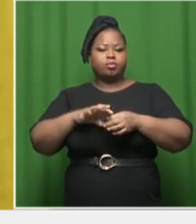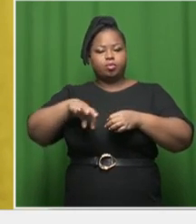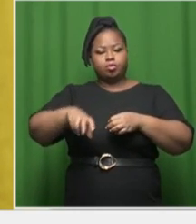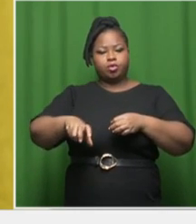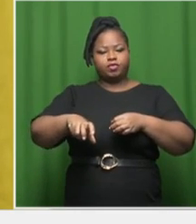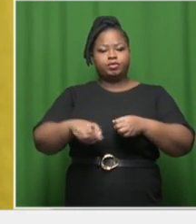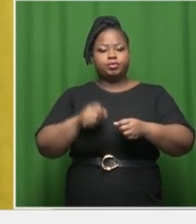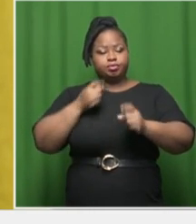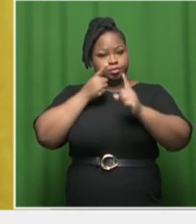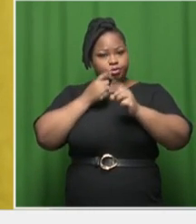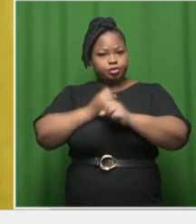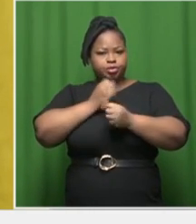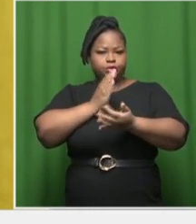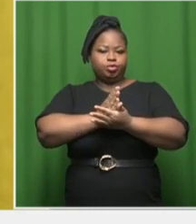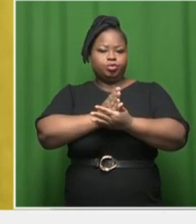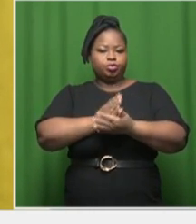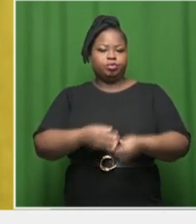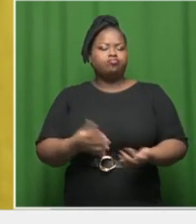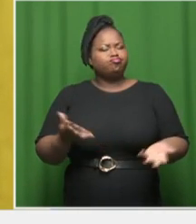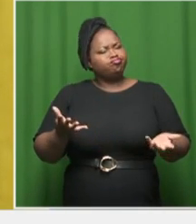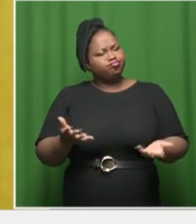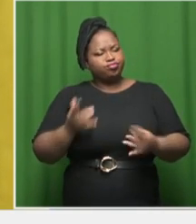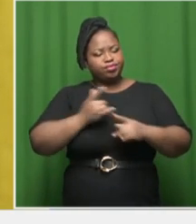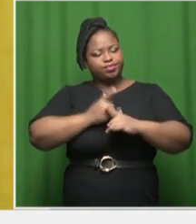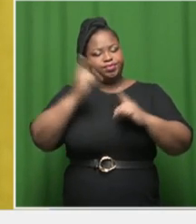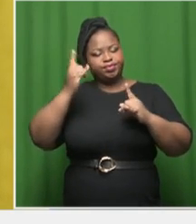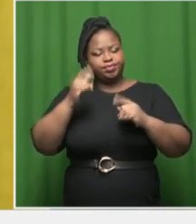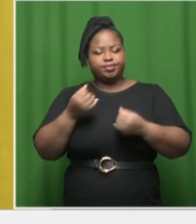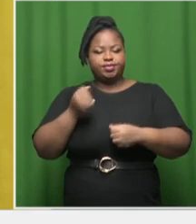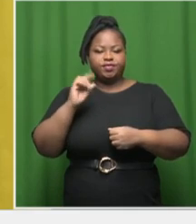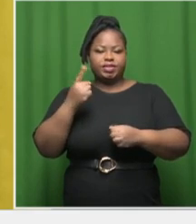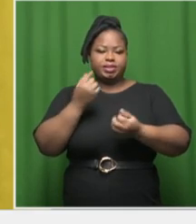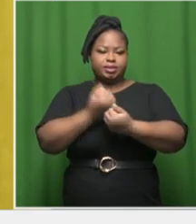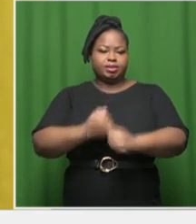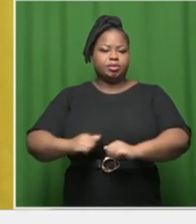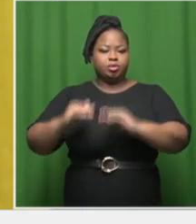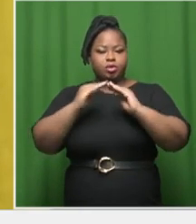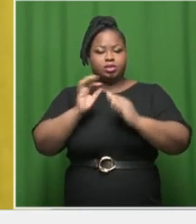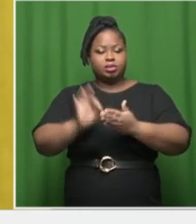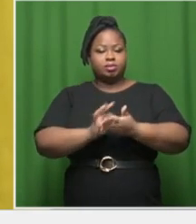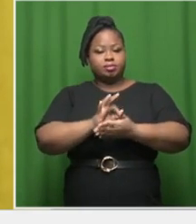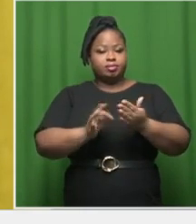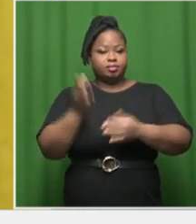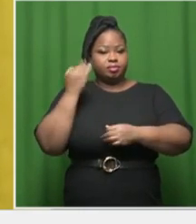province in ensuring that it won the first democratic elections in